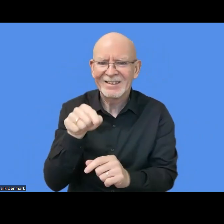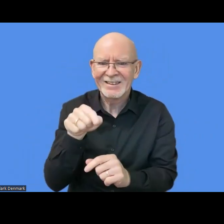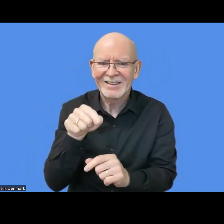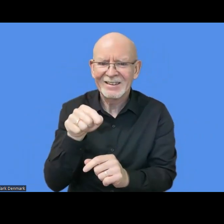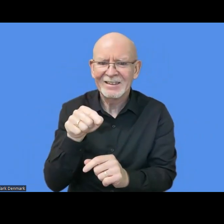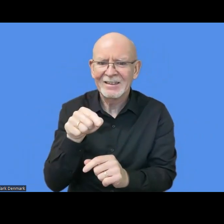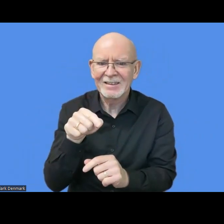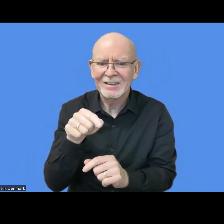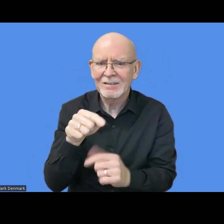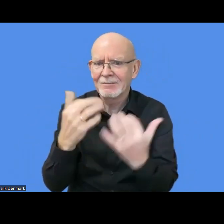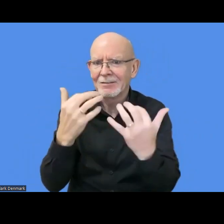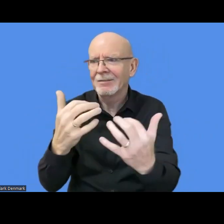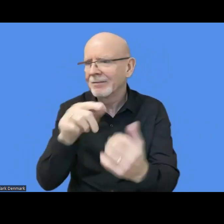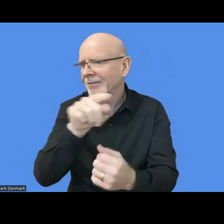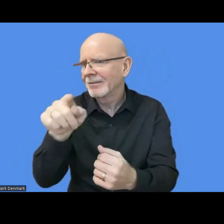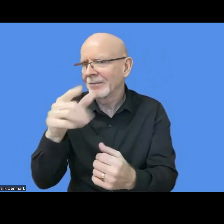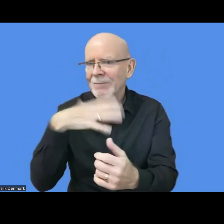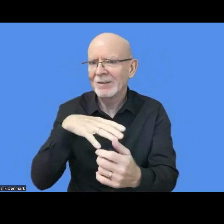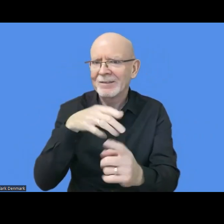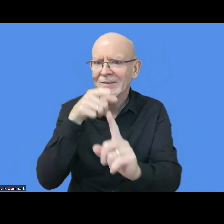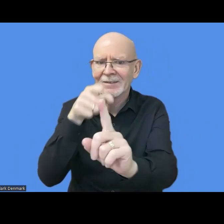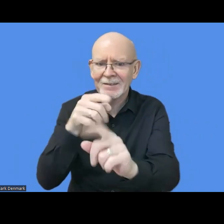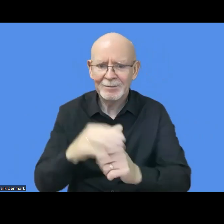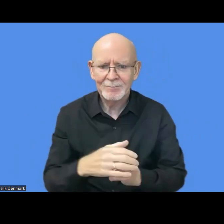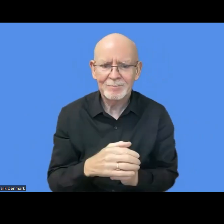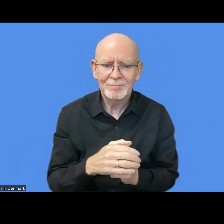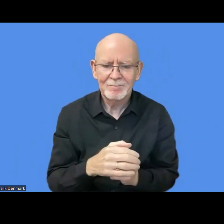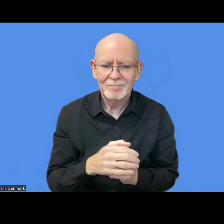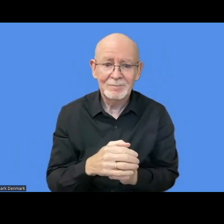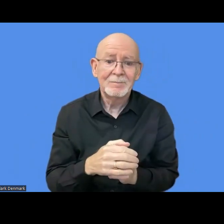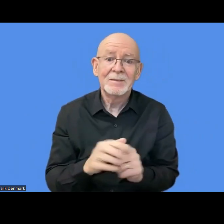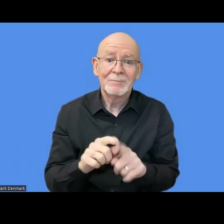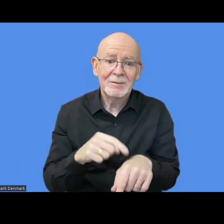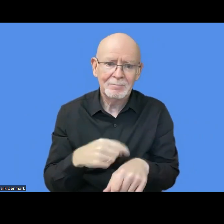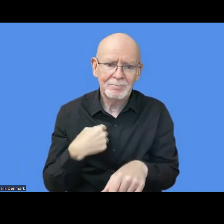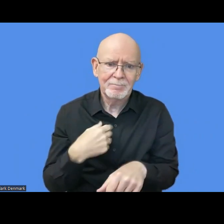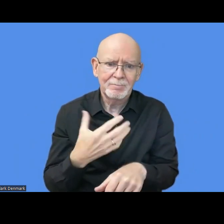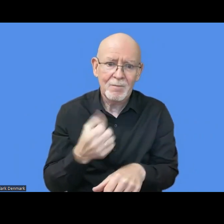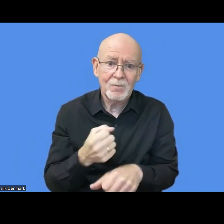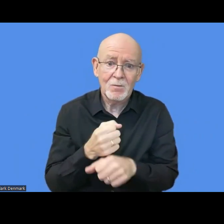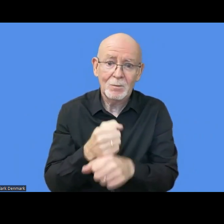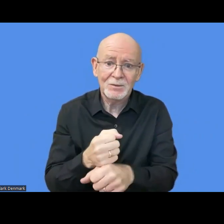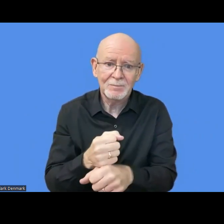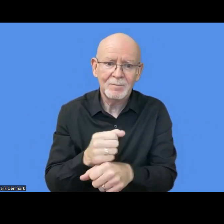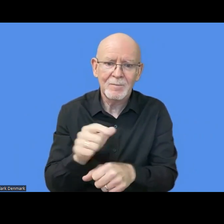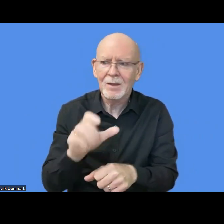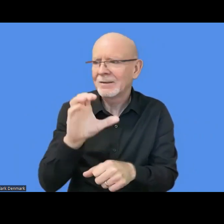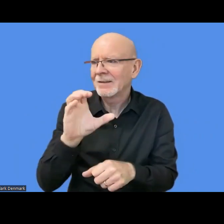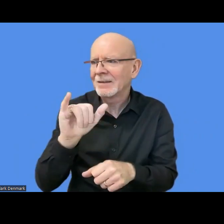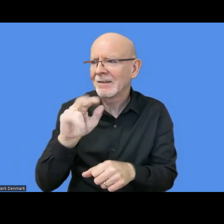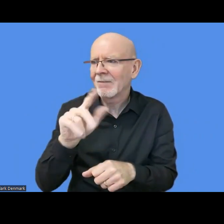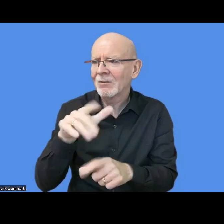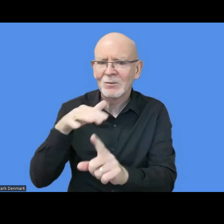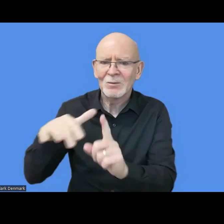Idia Abenaitwe. Hopefully the family name is more or less what I just said, about who